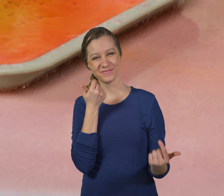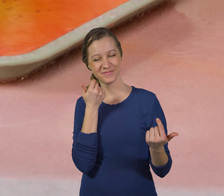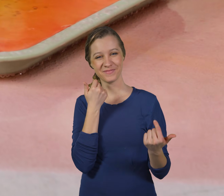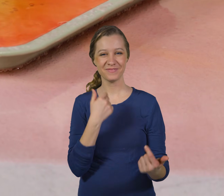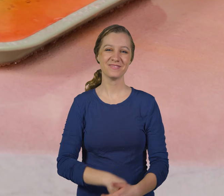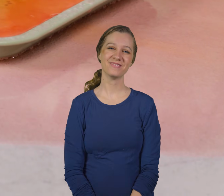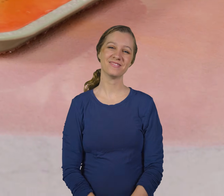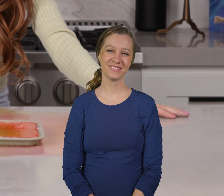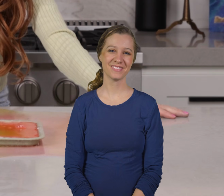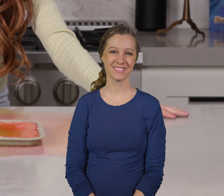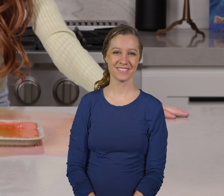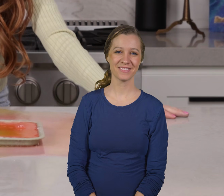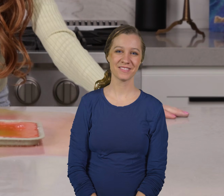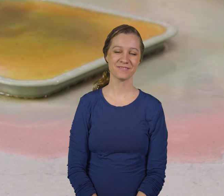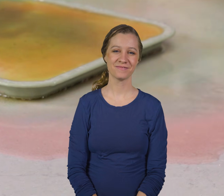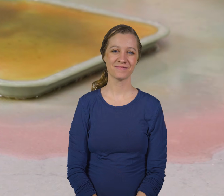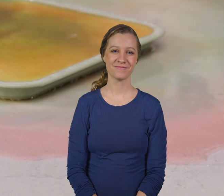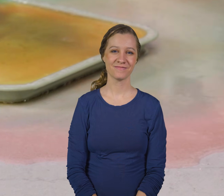Whoa.